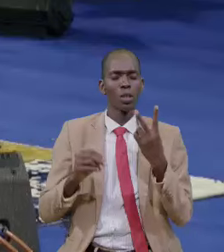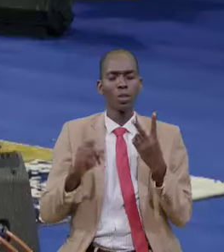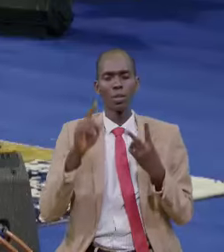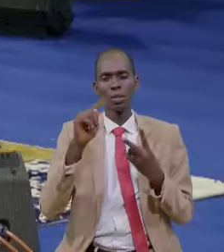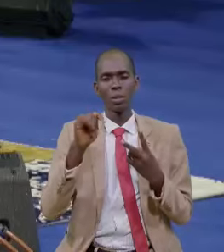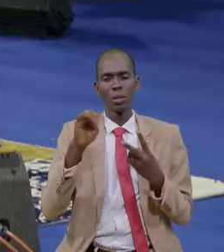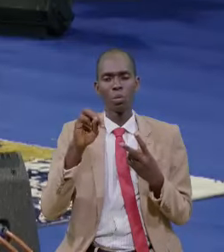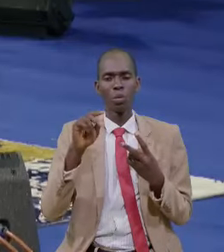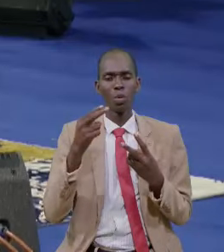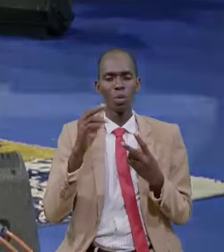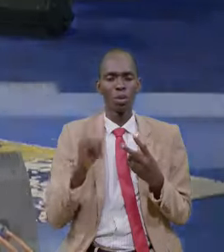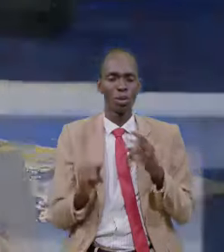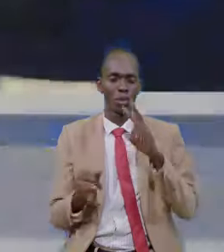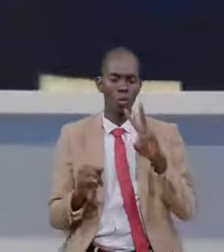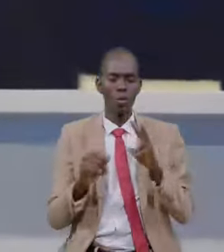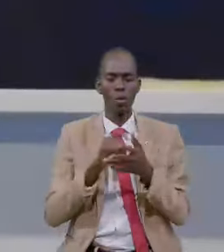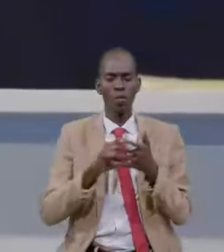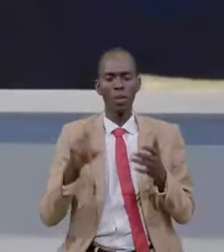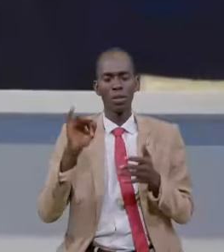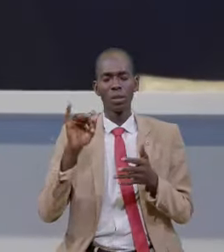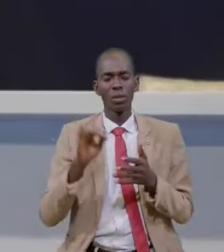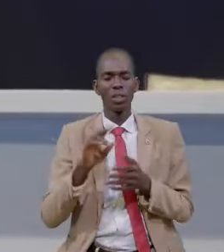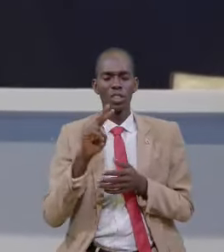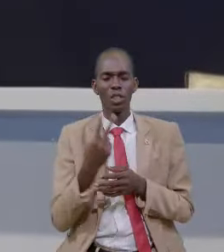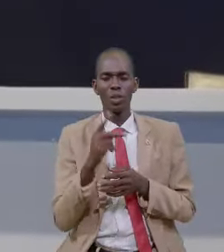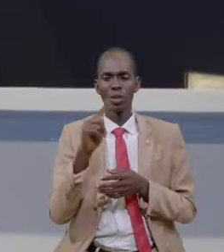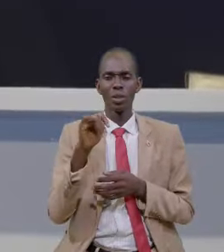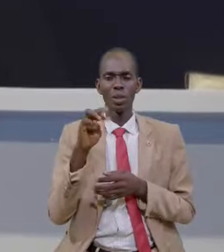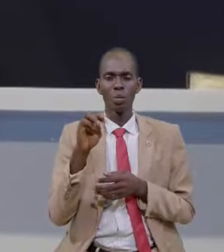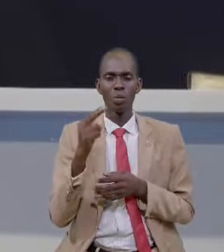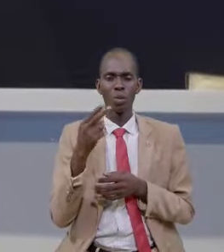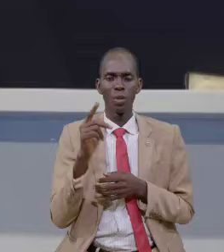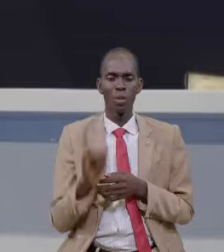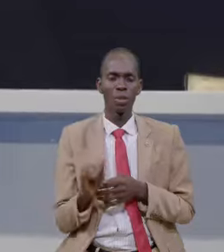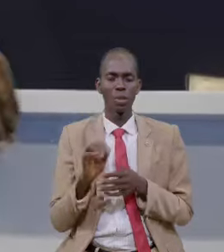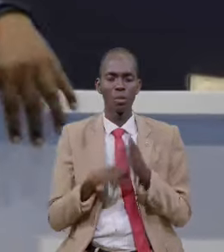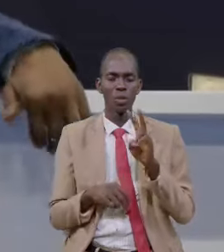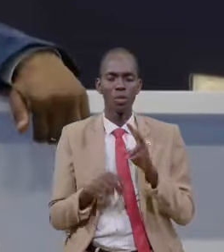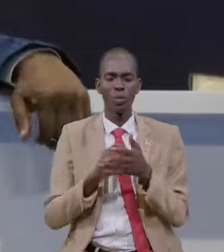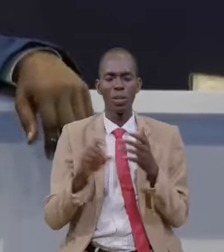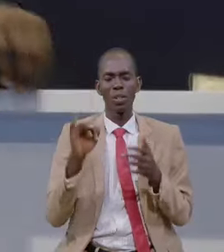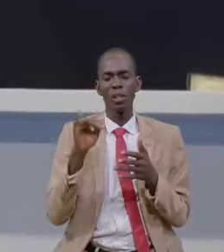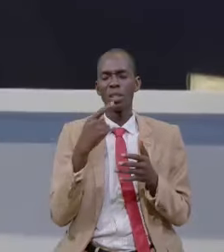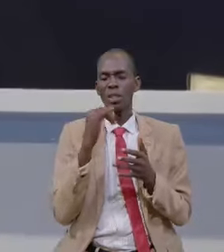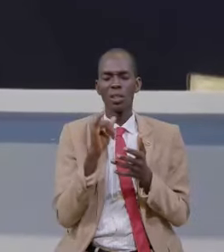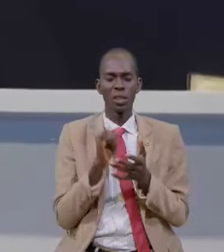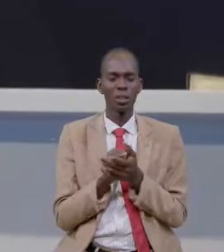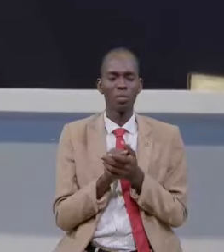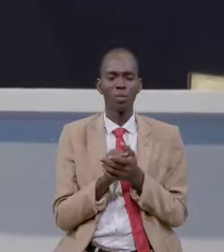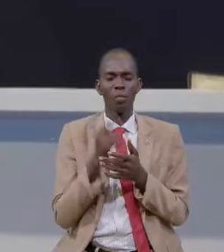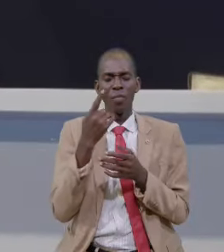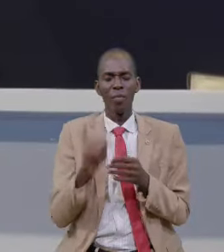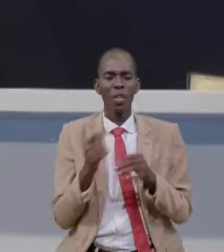reading from verse 19. It says, nevertheless, the foundation of